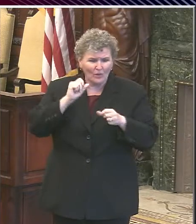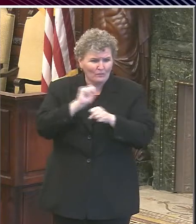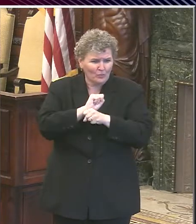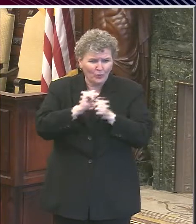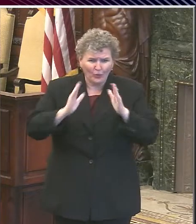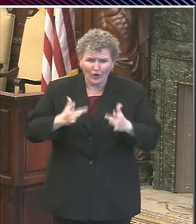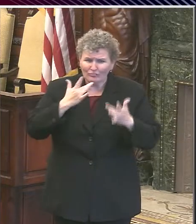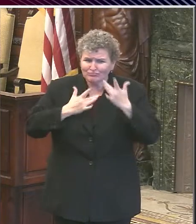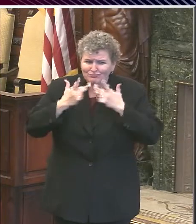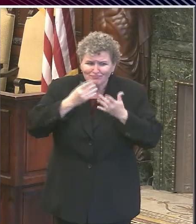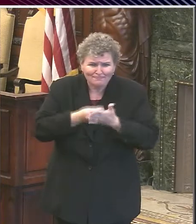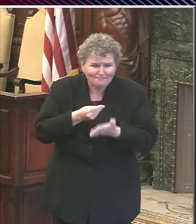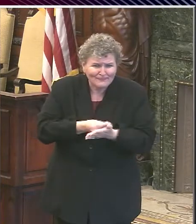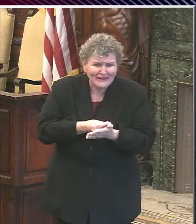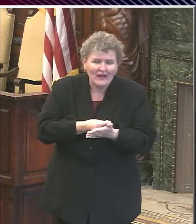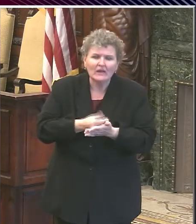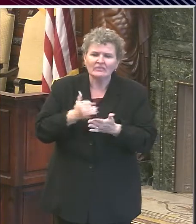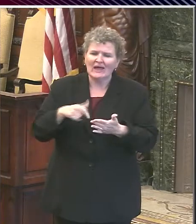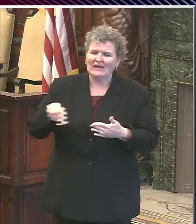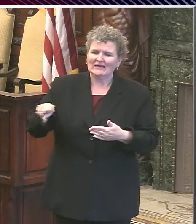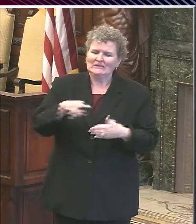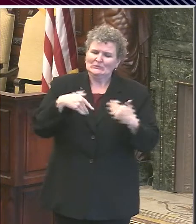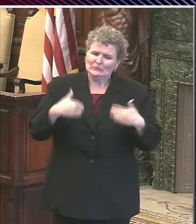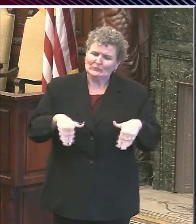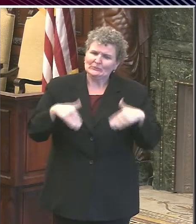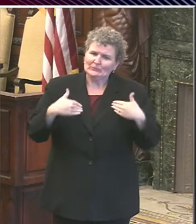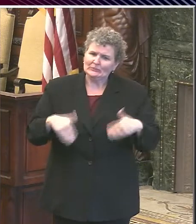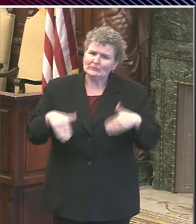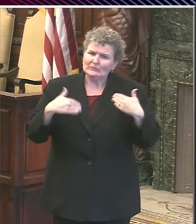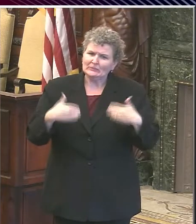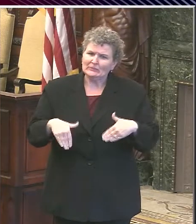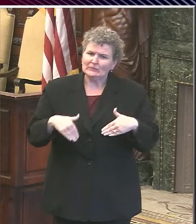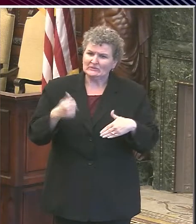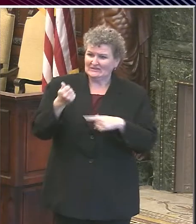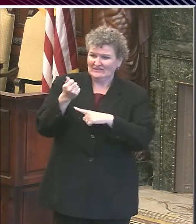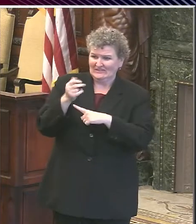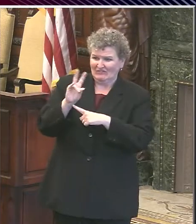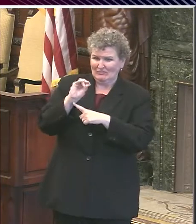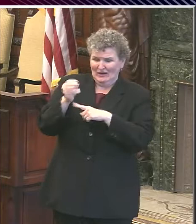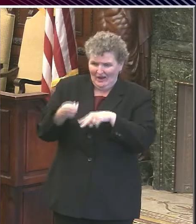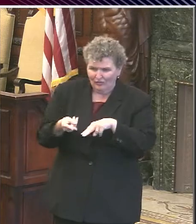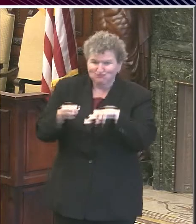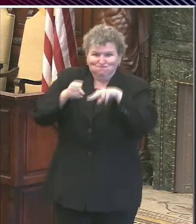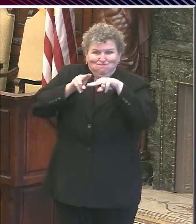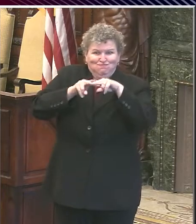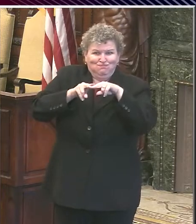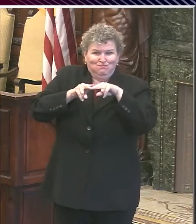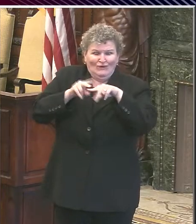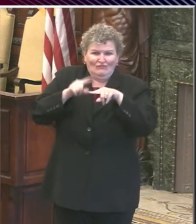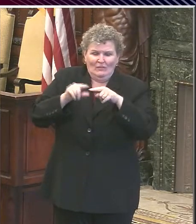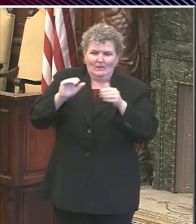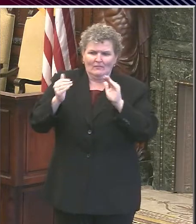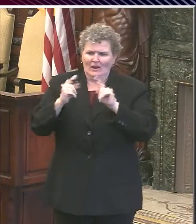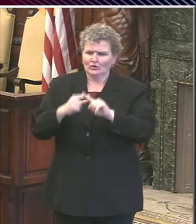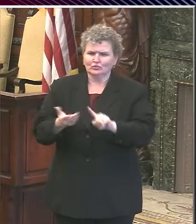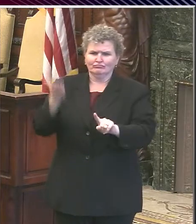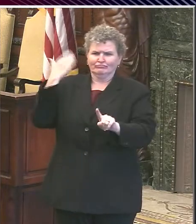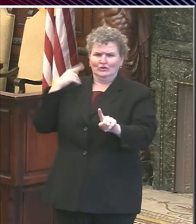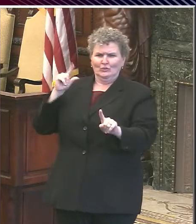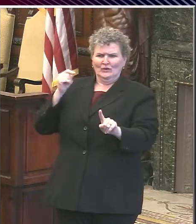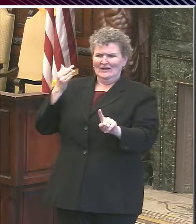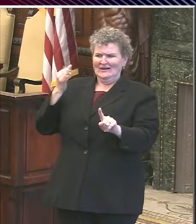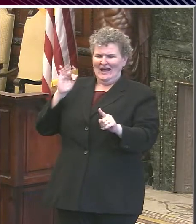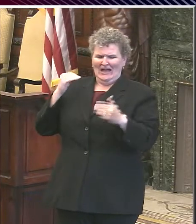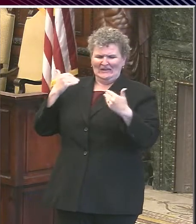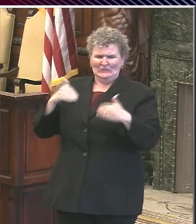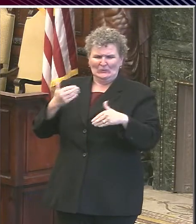year has seen nearly 17% increase in deaths by suicide in comparison to 2019. But there is hope because there